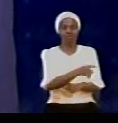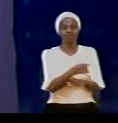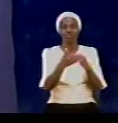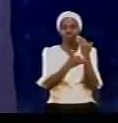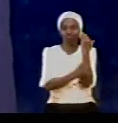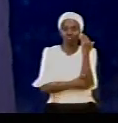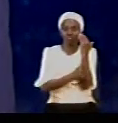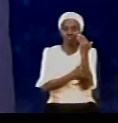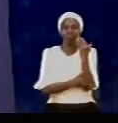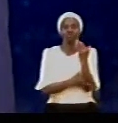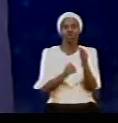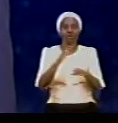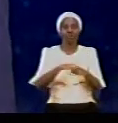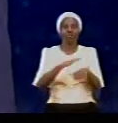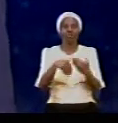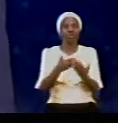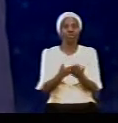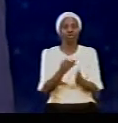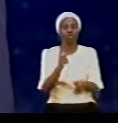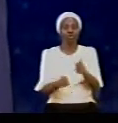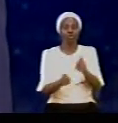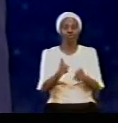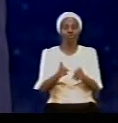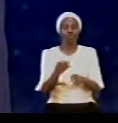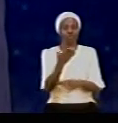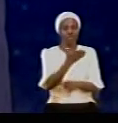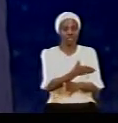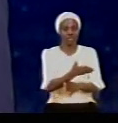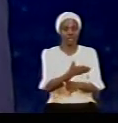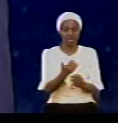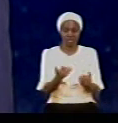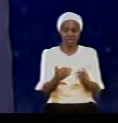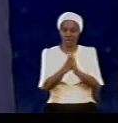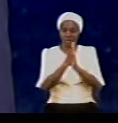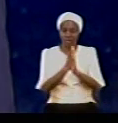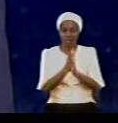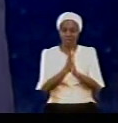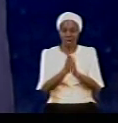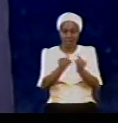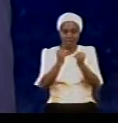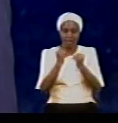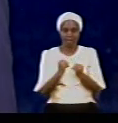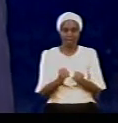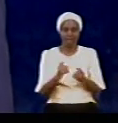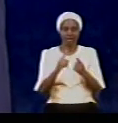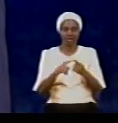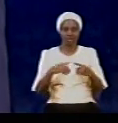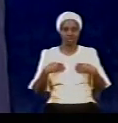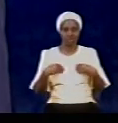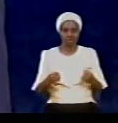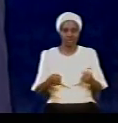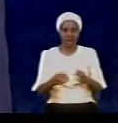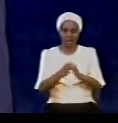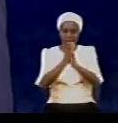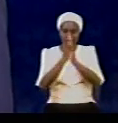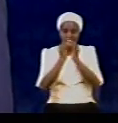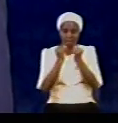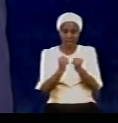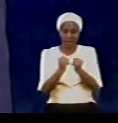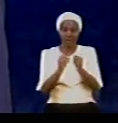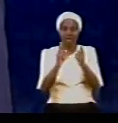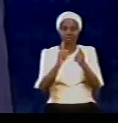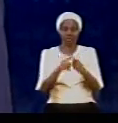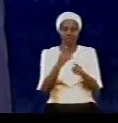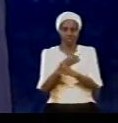heal, power to deliver, power to save, power